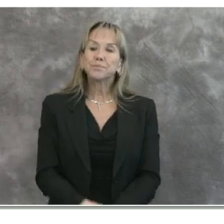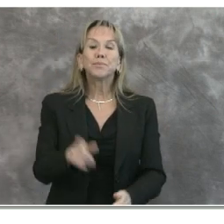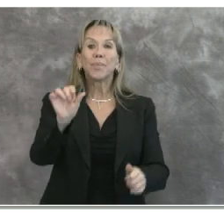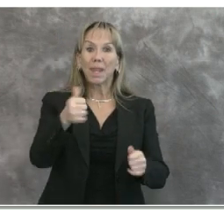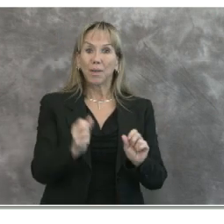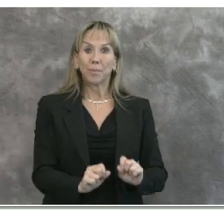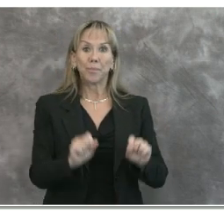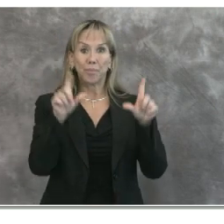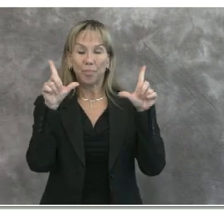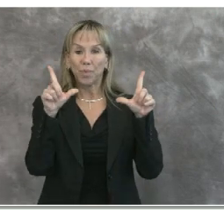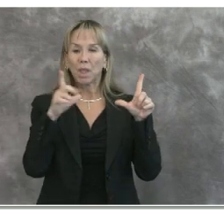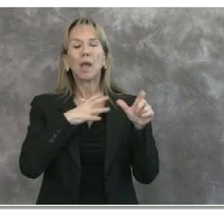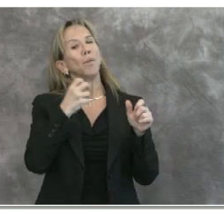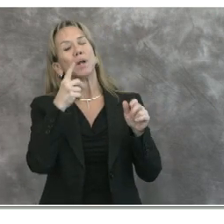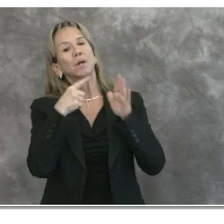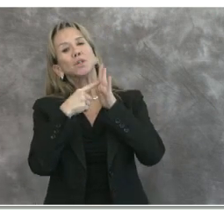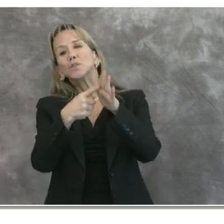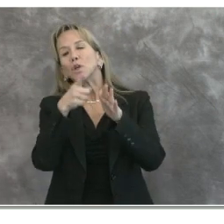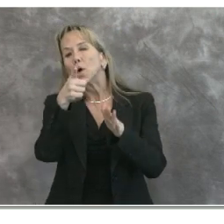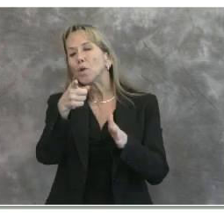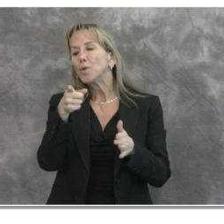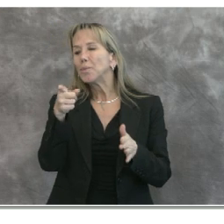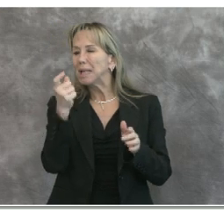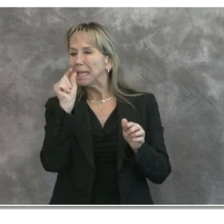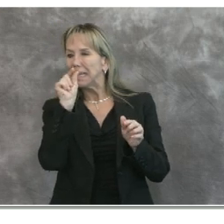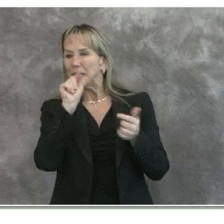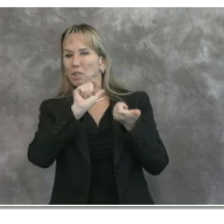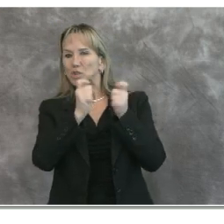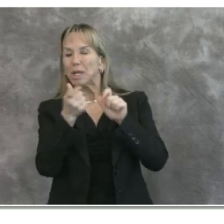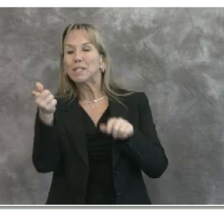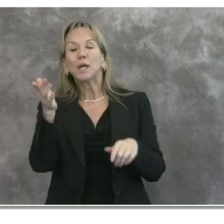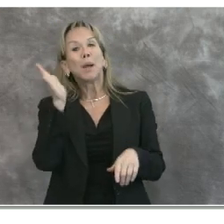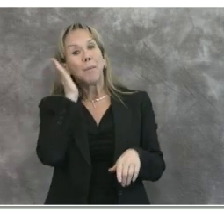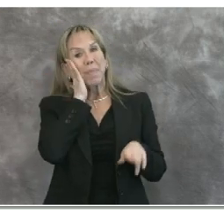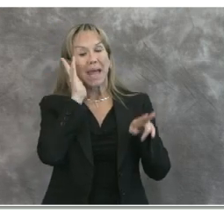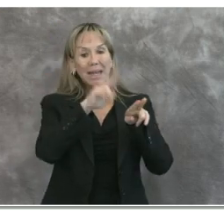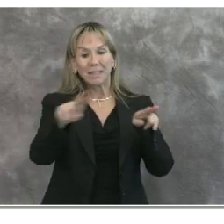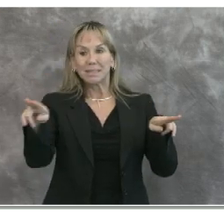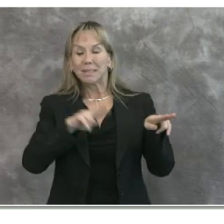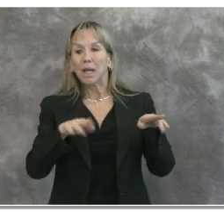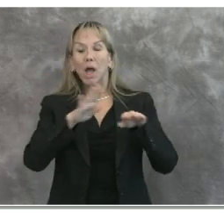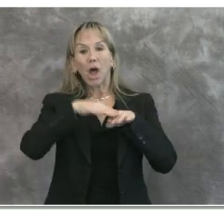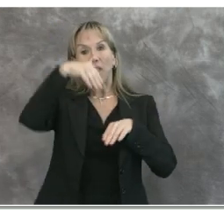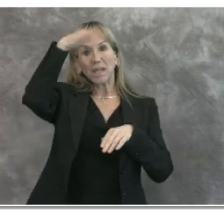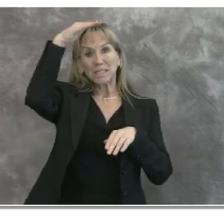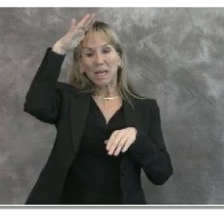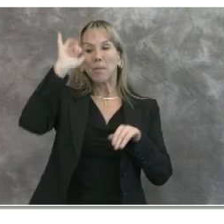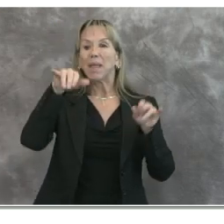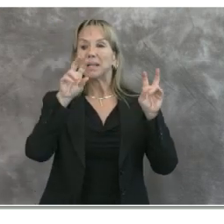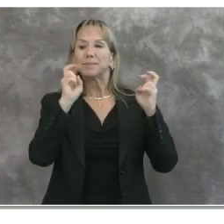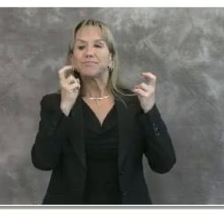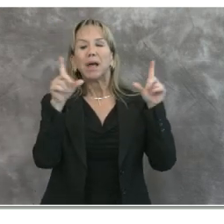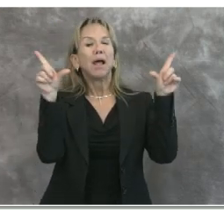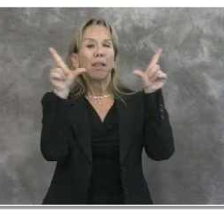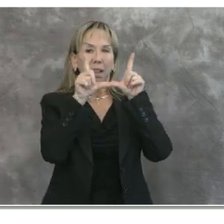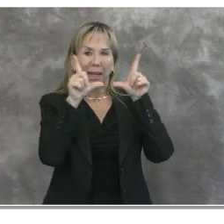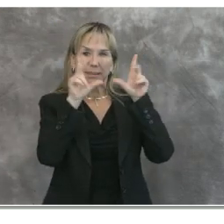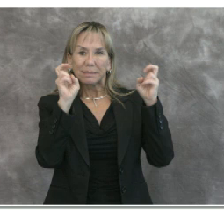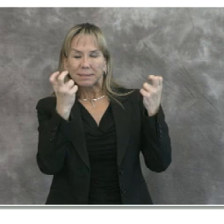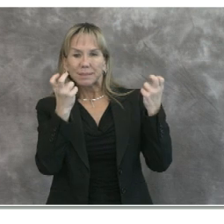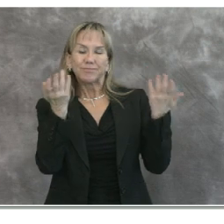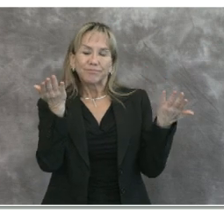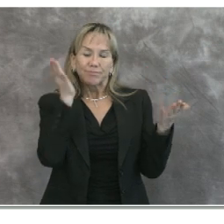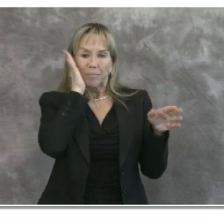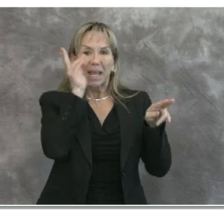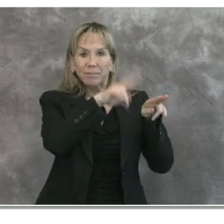to point out a slight change. The total bed capacity on the top is the licensed bed capacity. This is the licensed